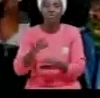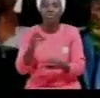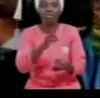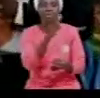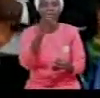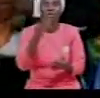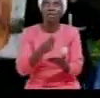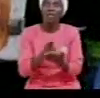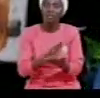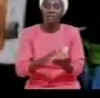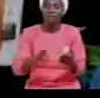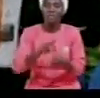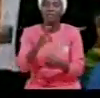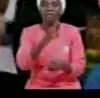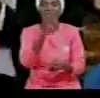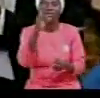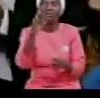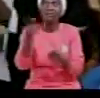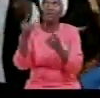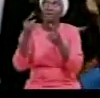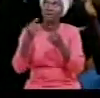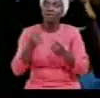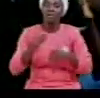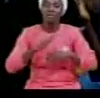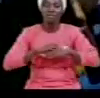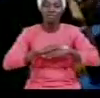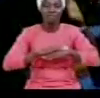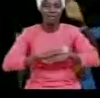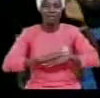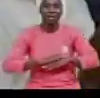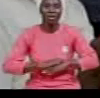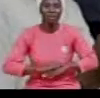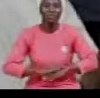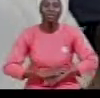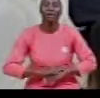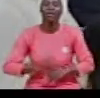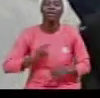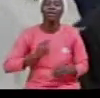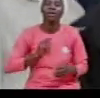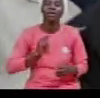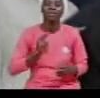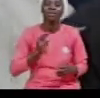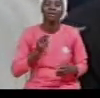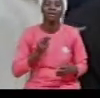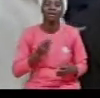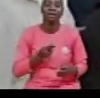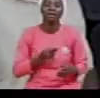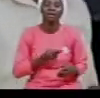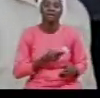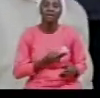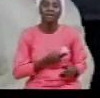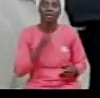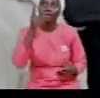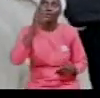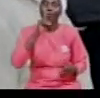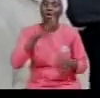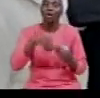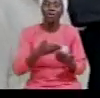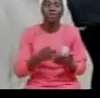Holy Spirit, sing, come rest on us, come rest on us, you're all